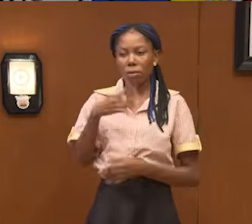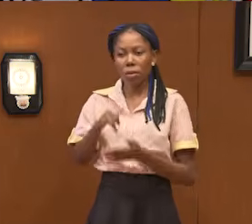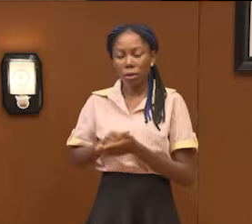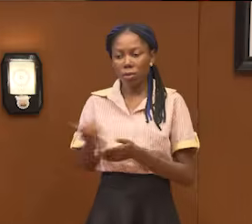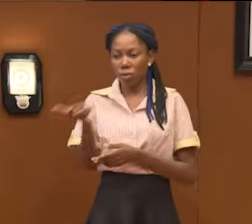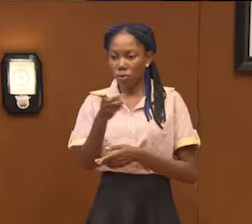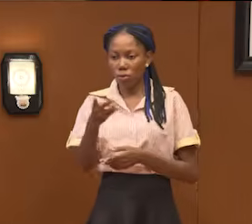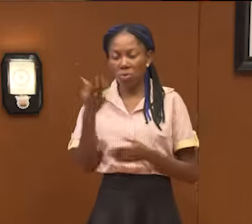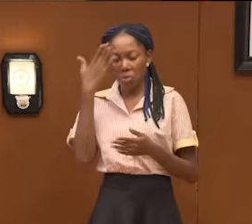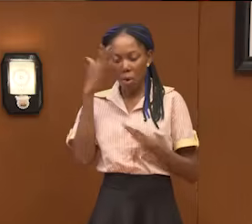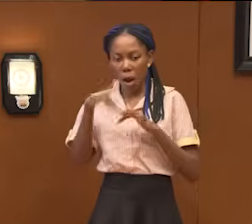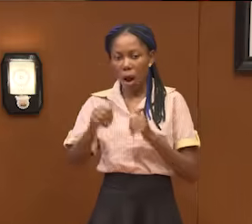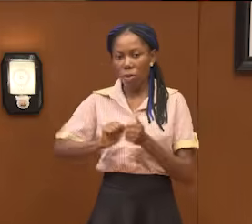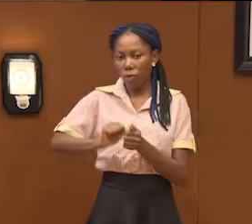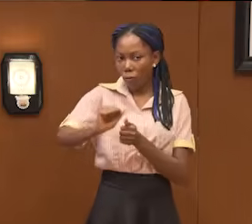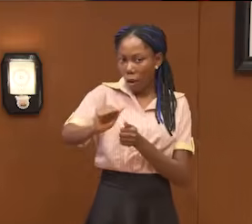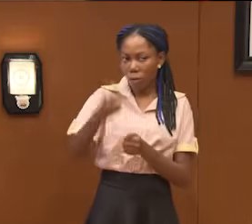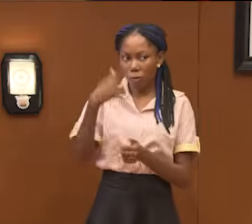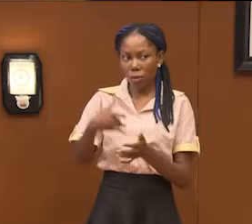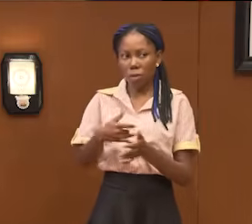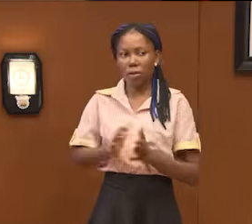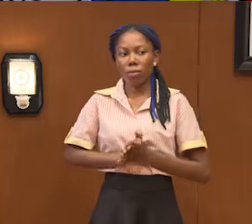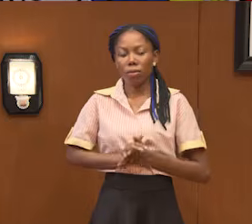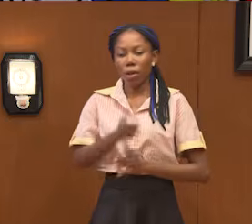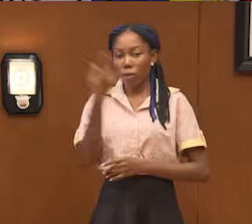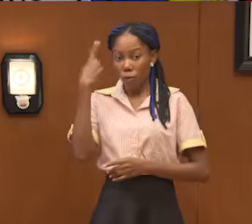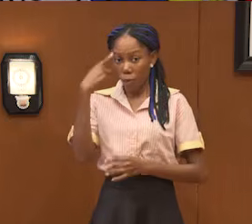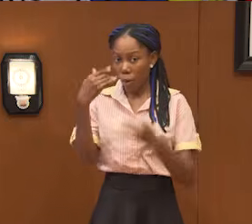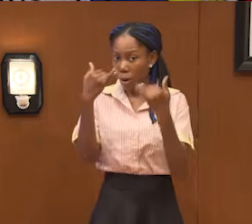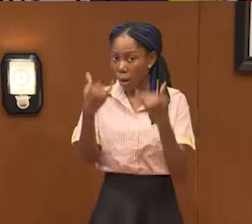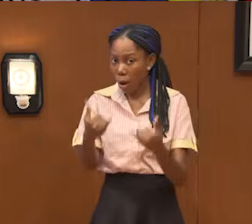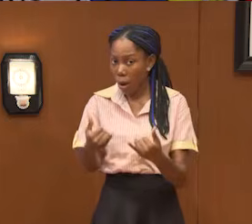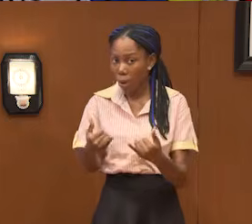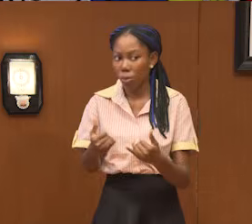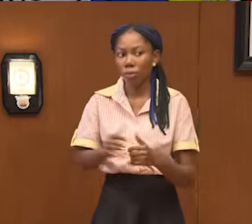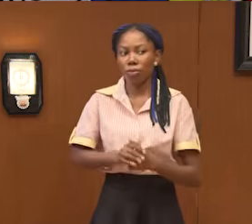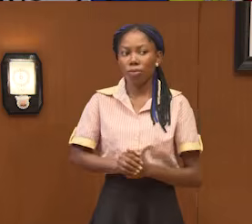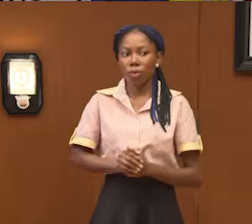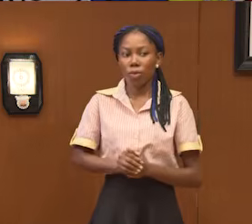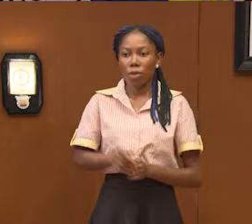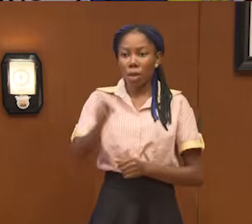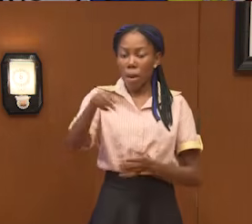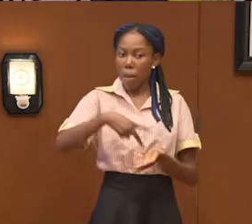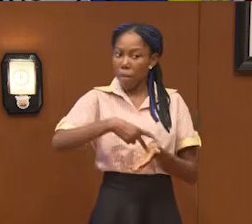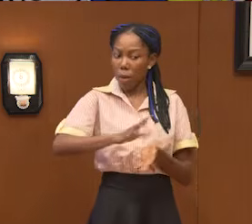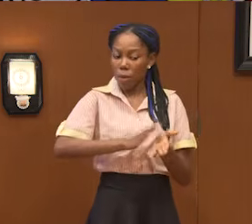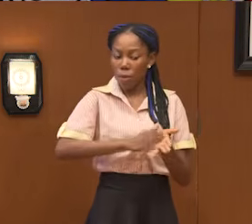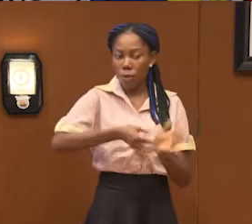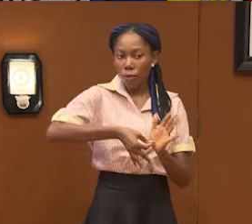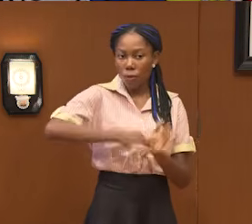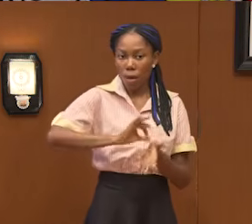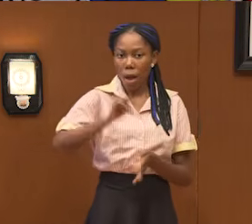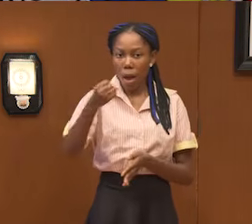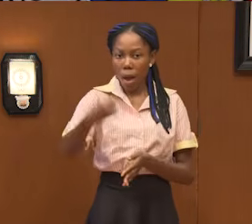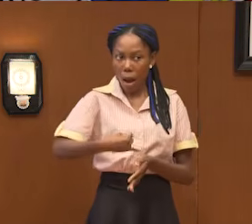granted. Do you understand? In the meantime, you've paid half. The